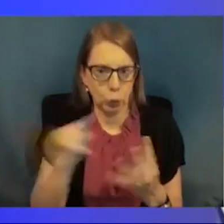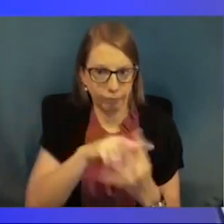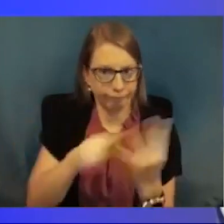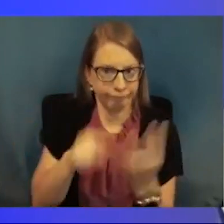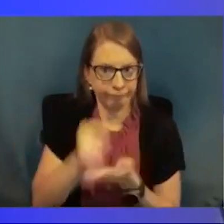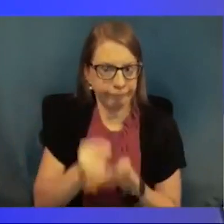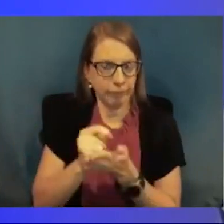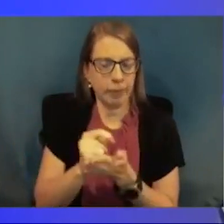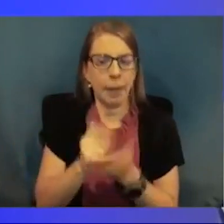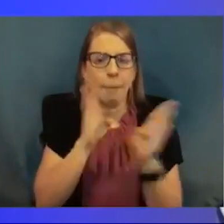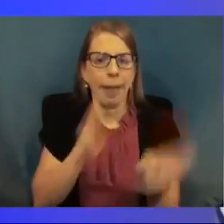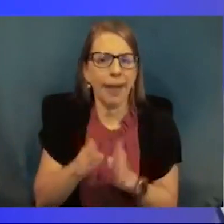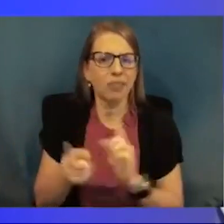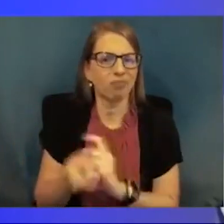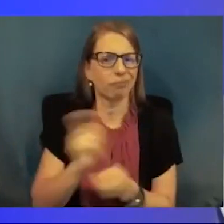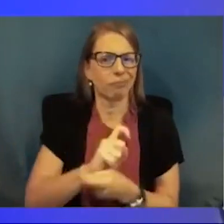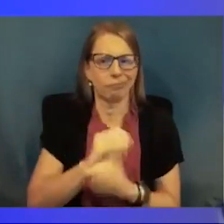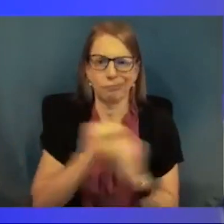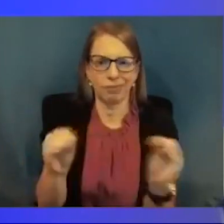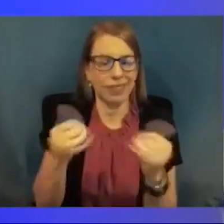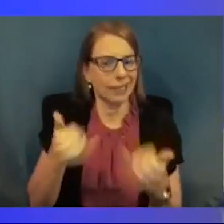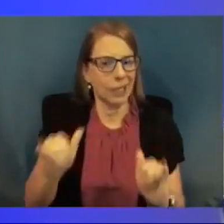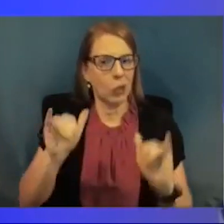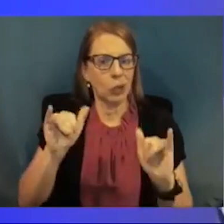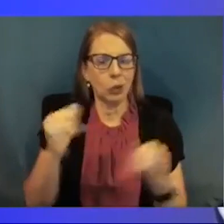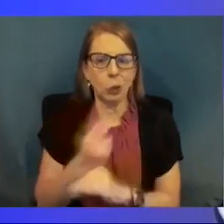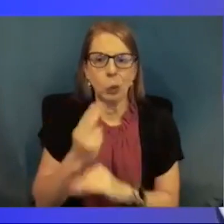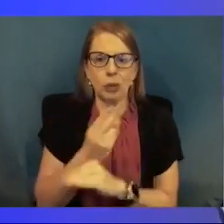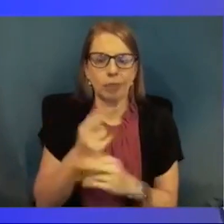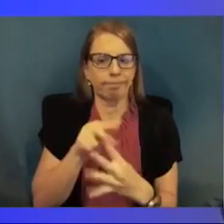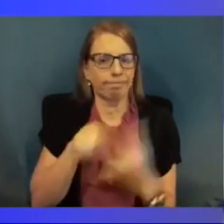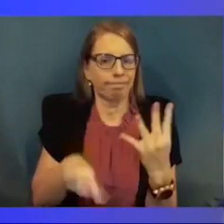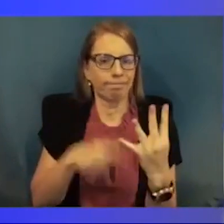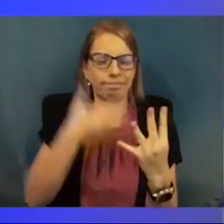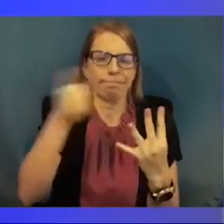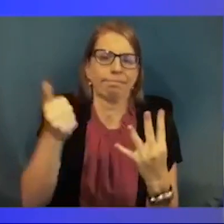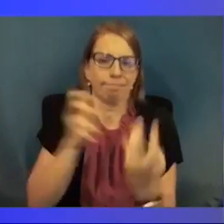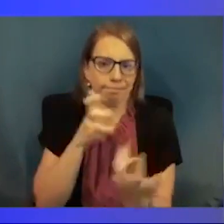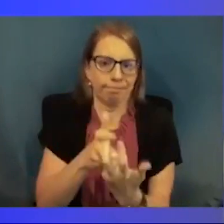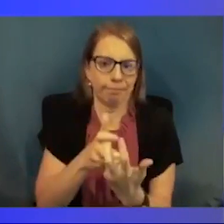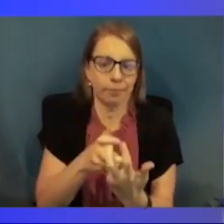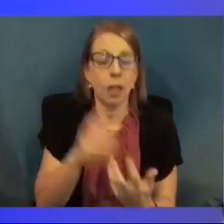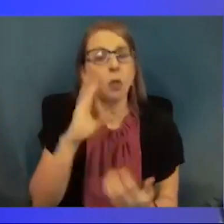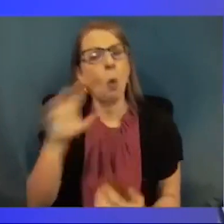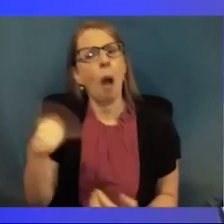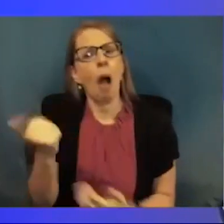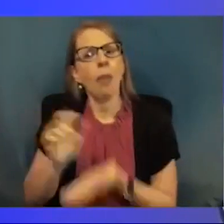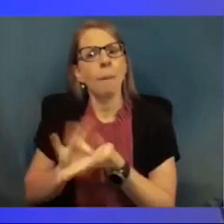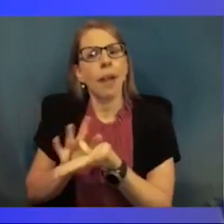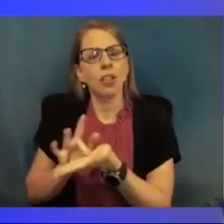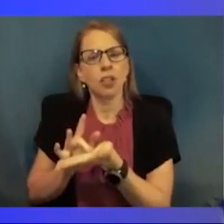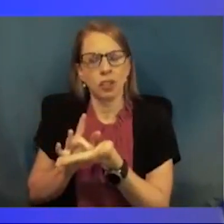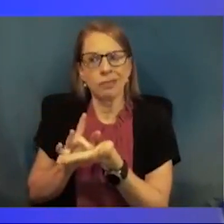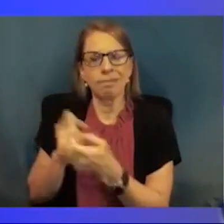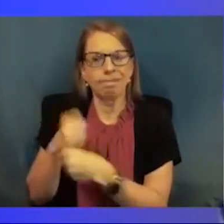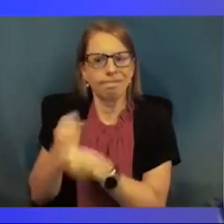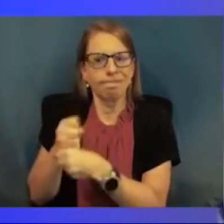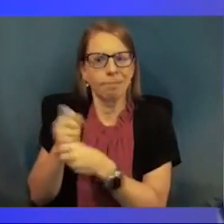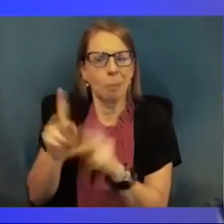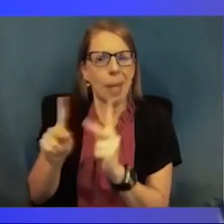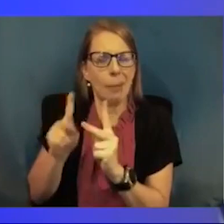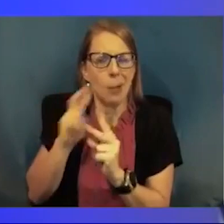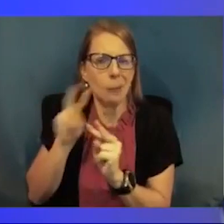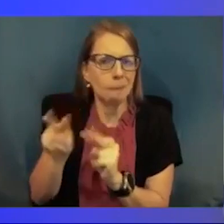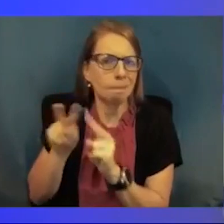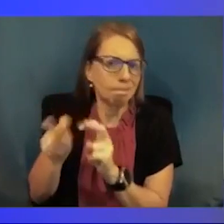changed at all. We still use those. Those seem to be our best bet. Now, we do know other drugs are in the pipeline and people are looking at using